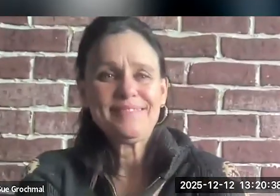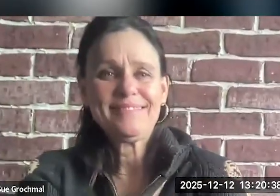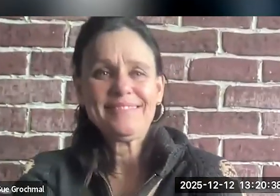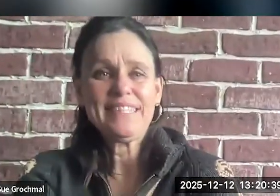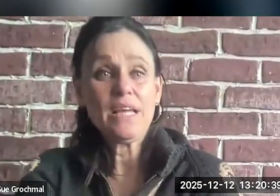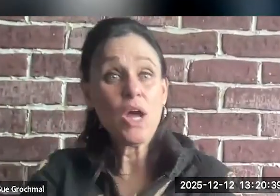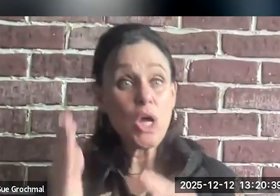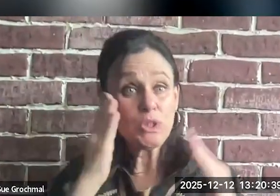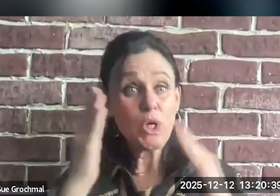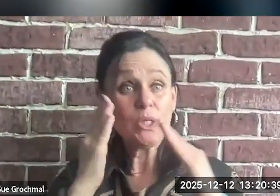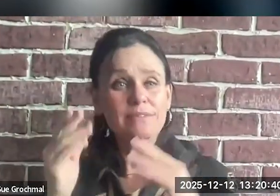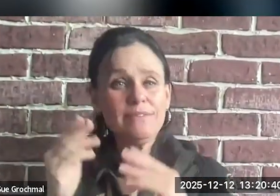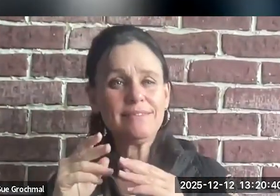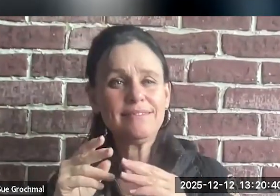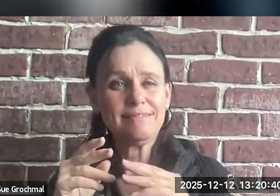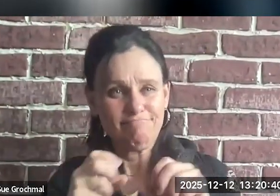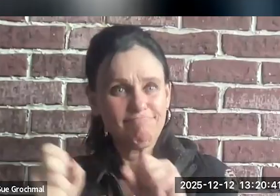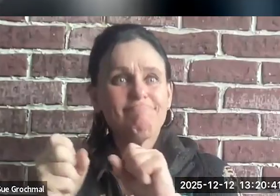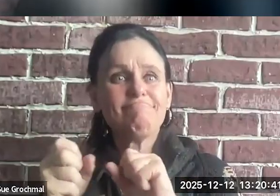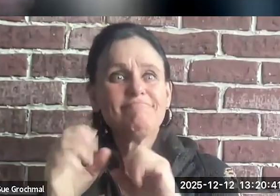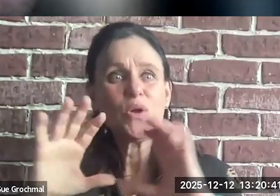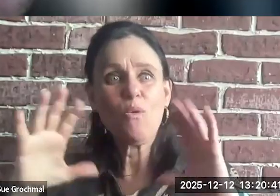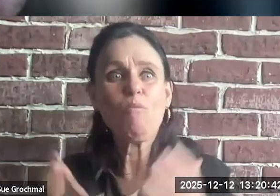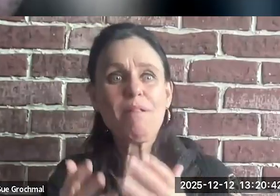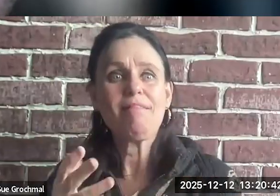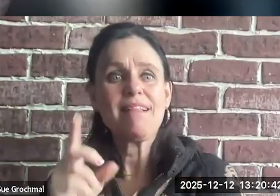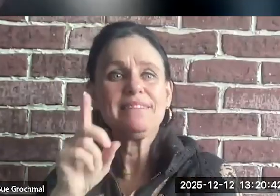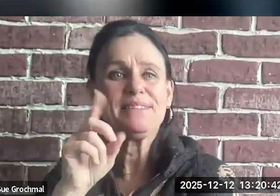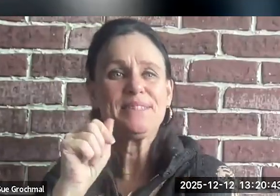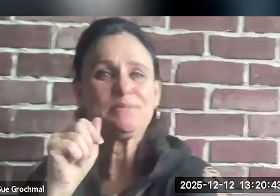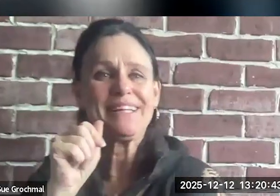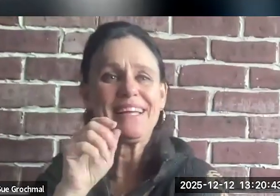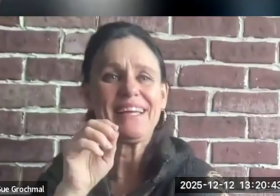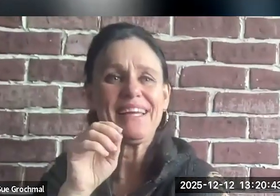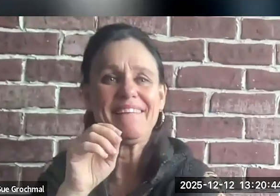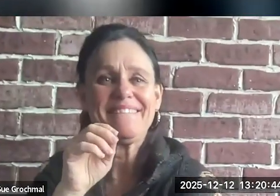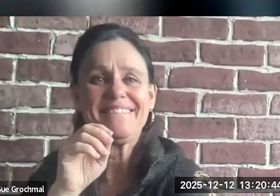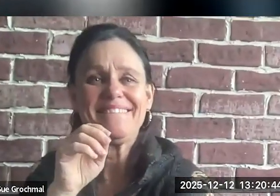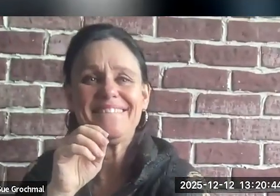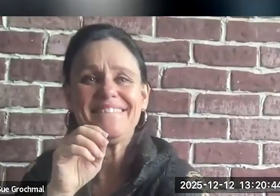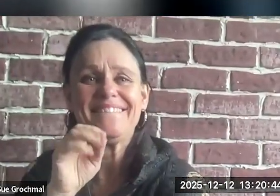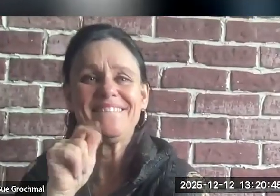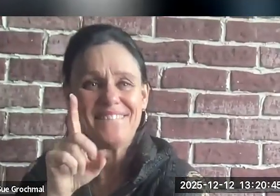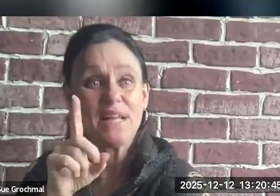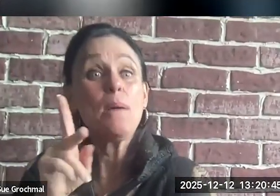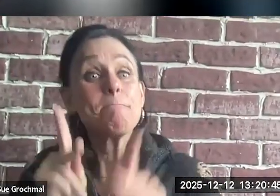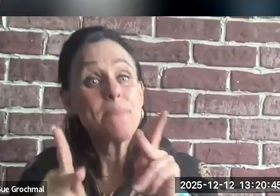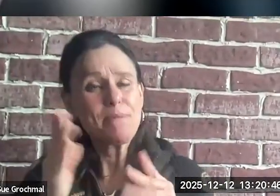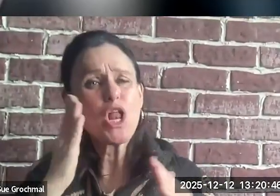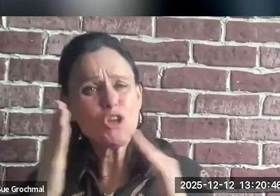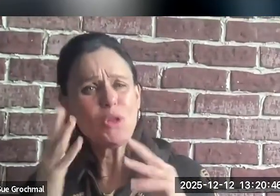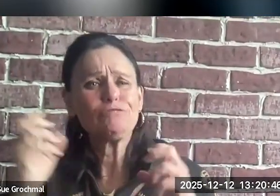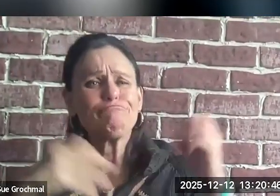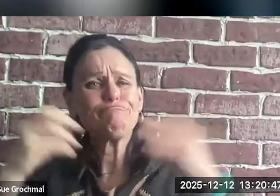knowledge in the global cross-disability field, bridging people and knowledge together